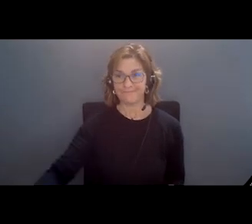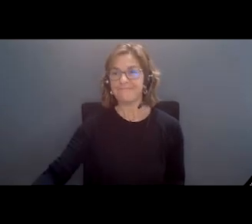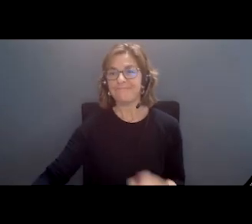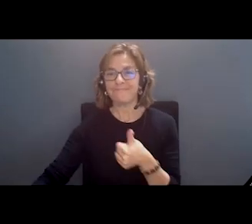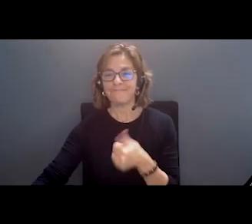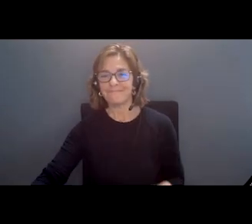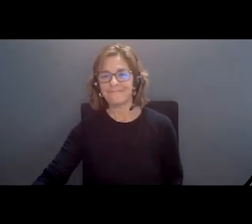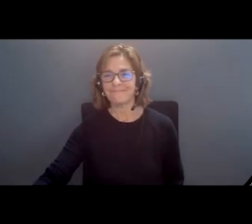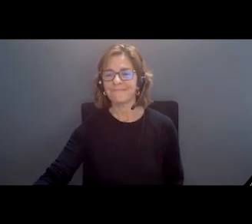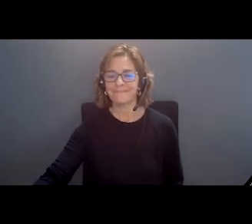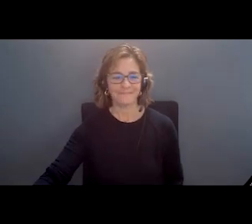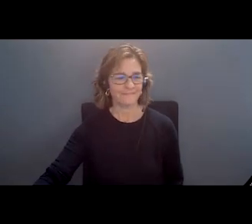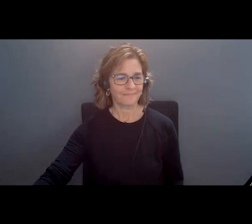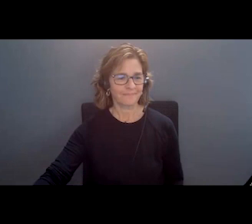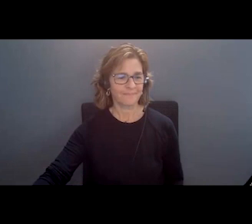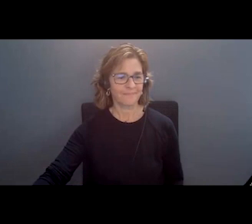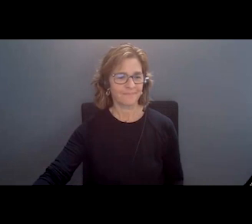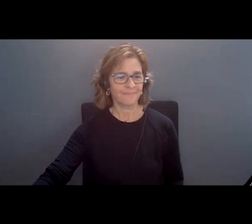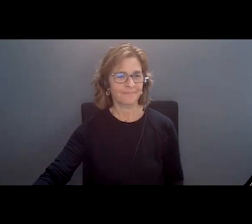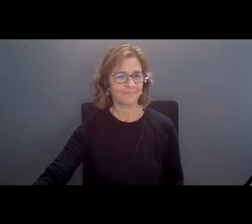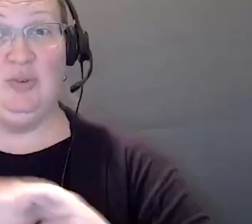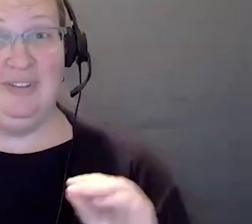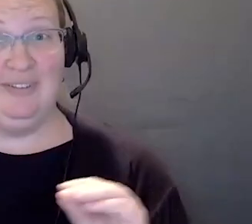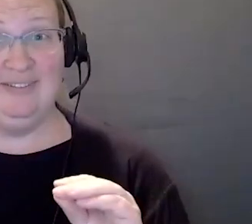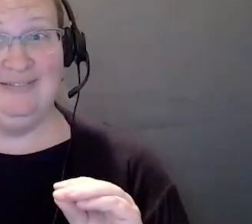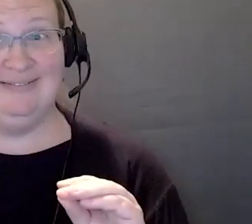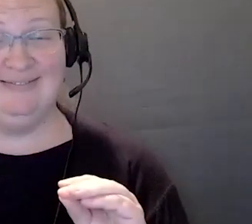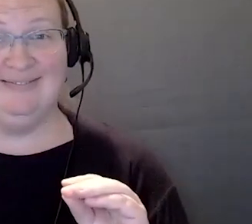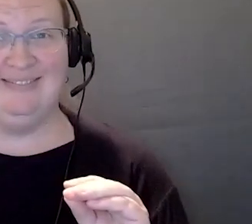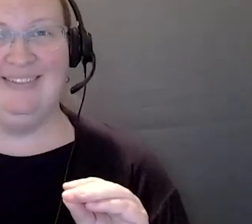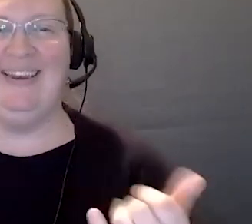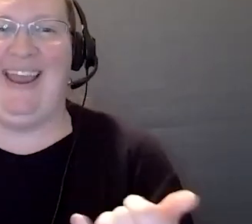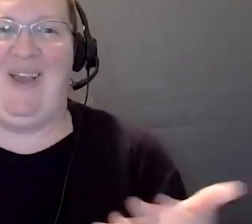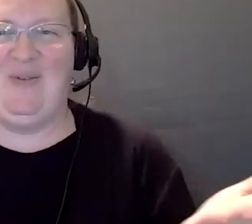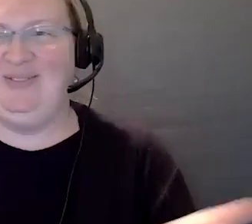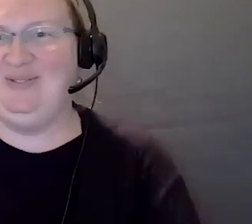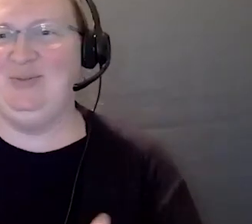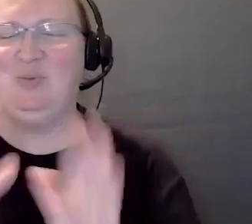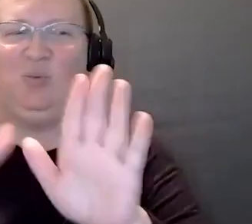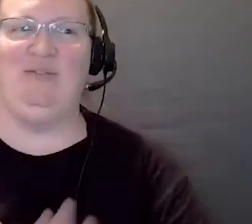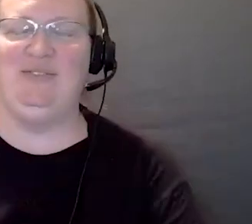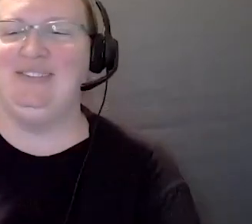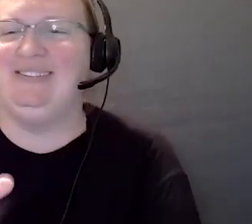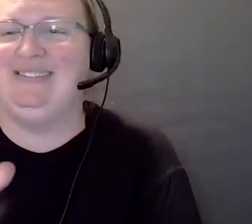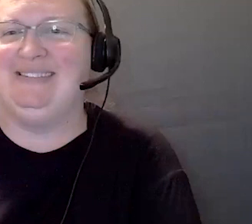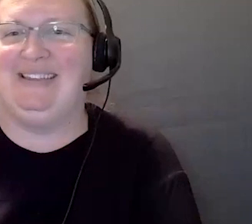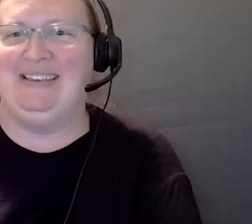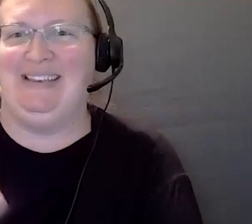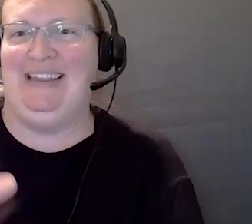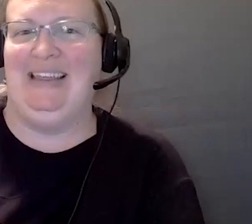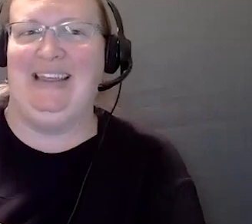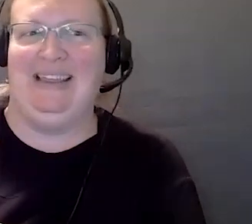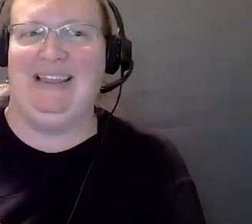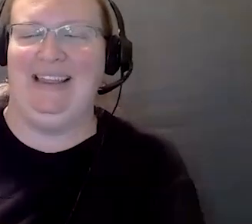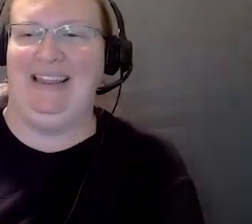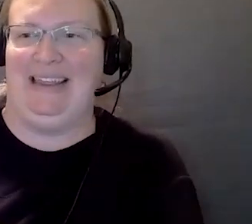And speaking of stories, I'd like to introduce you to the wonderful Sydney Kipper, our guest speaker for today.